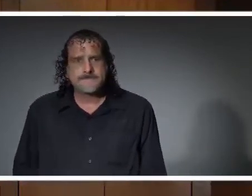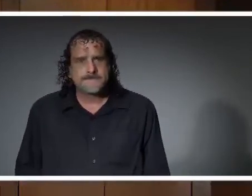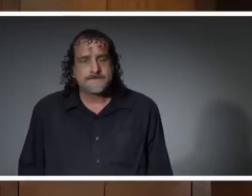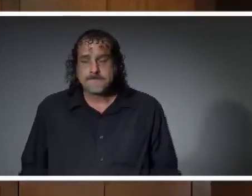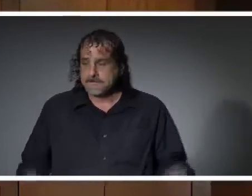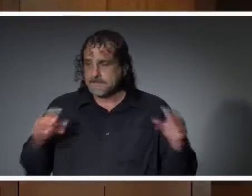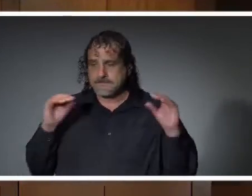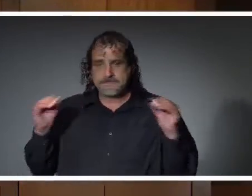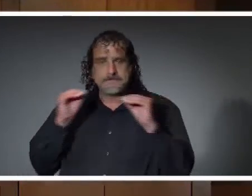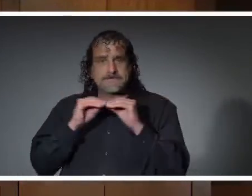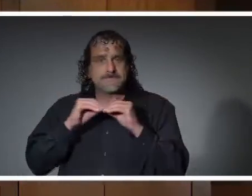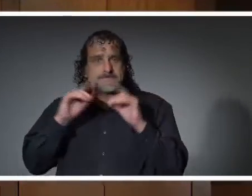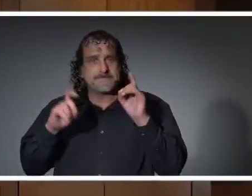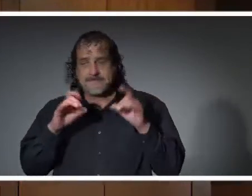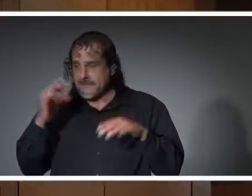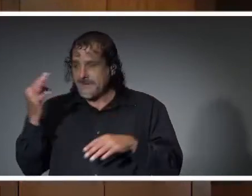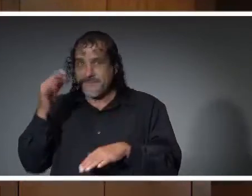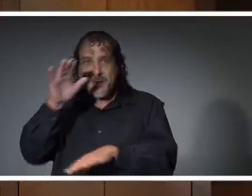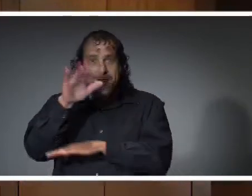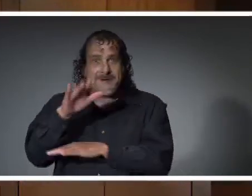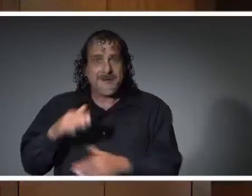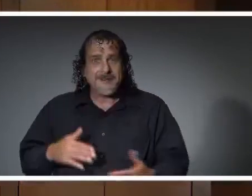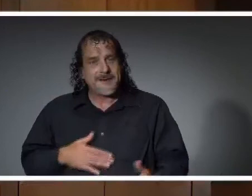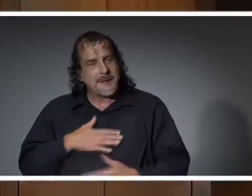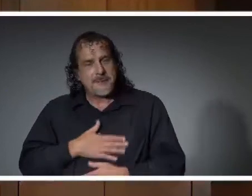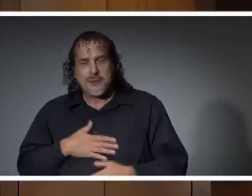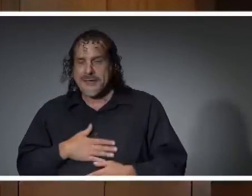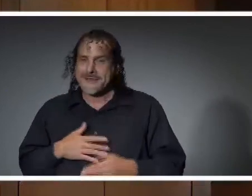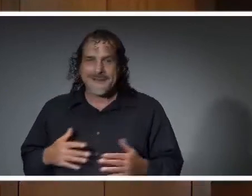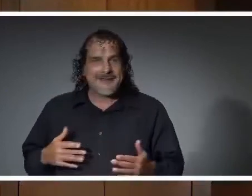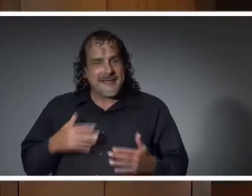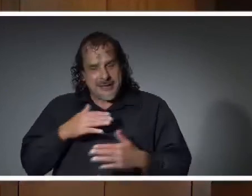Seeing no other questions, it's Friday afternoon. Please, everyone,